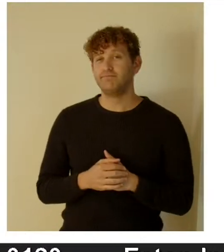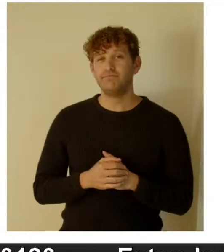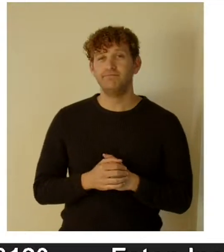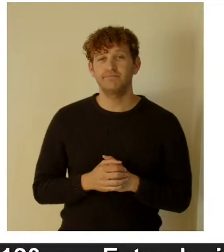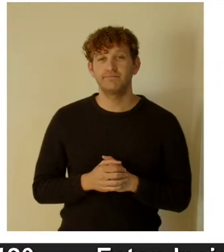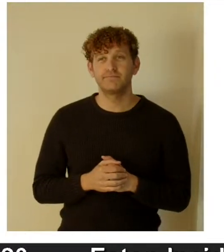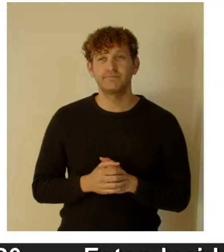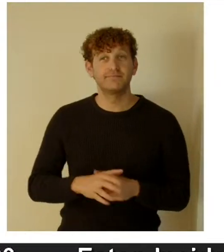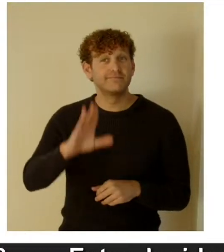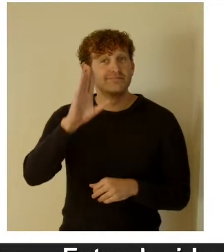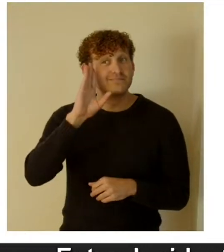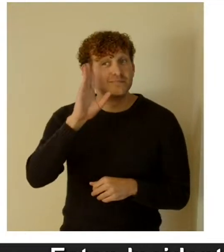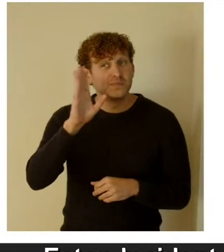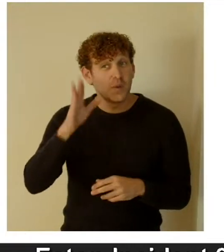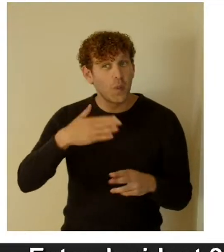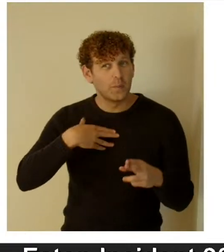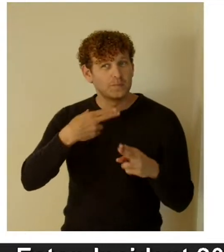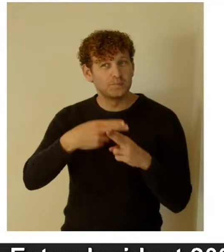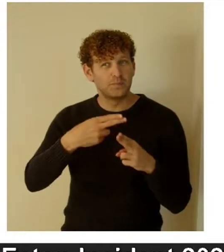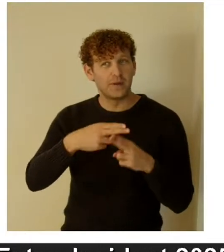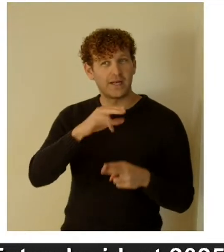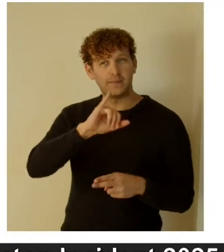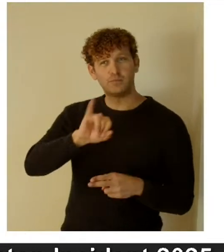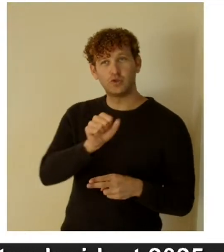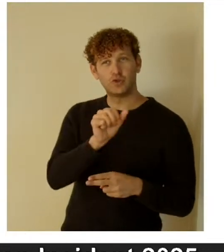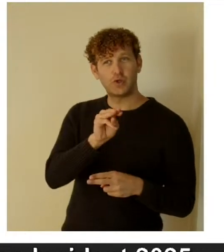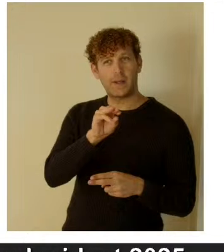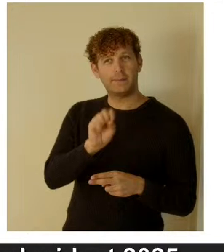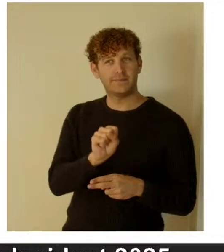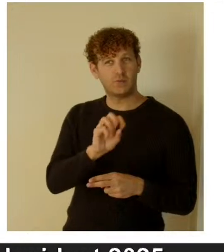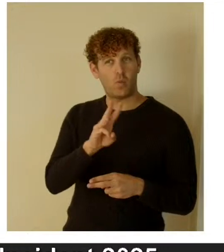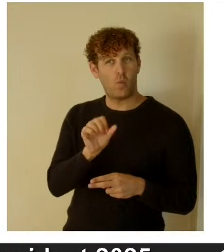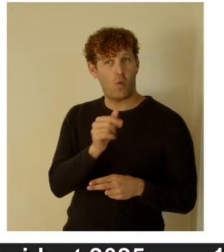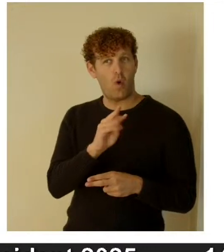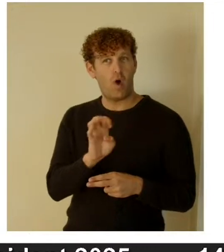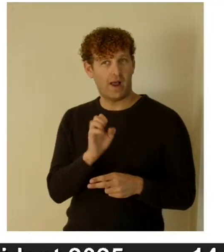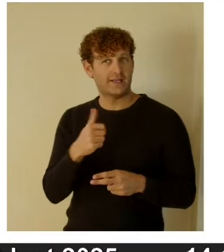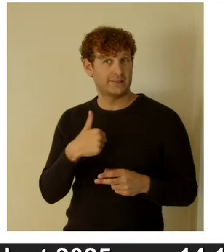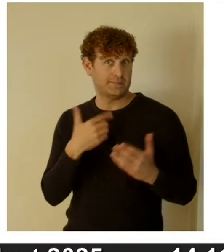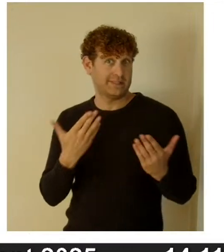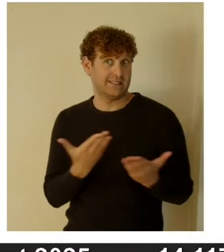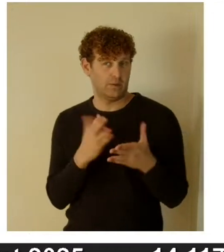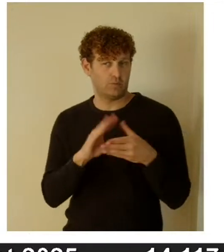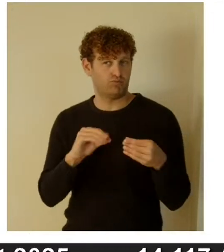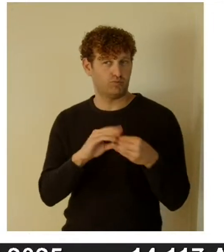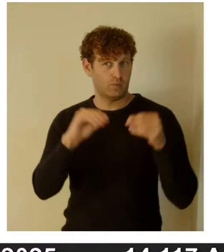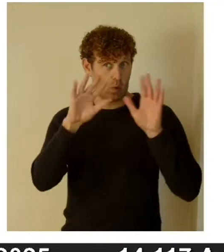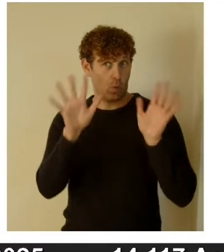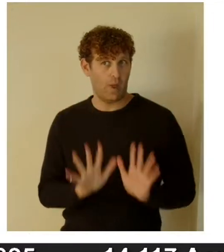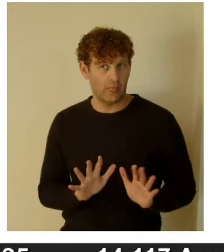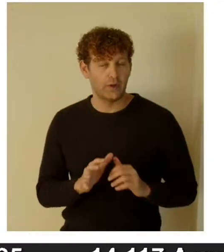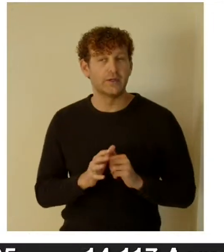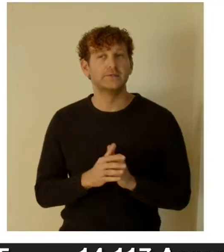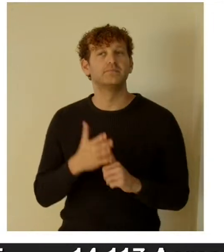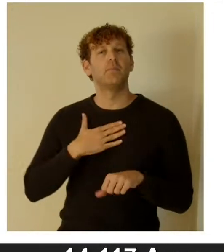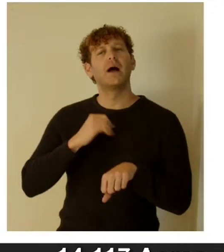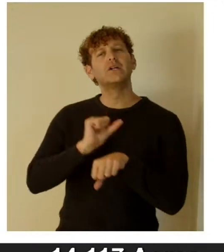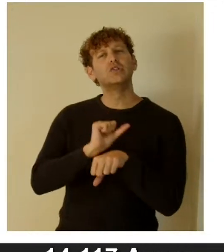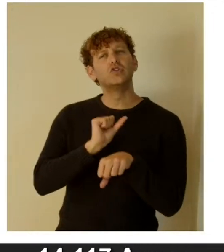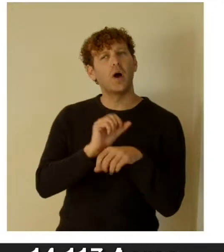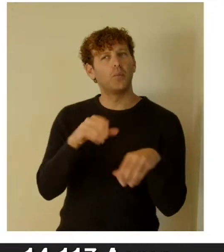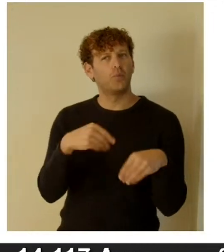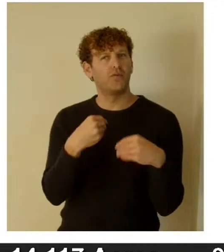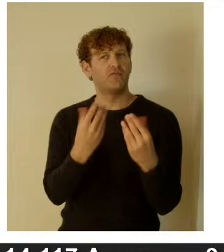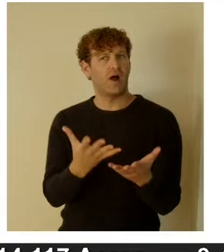Hello everyone, my name is James White. I'm the incident meteorologist here for the incident. My job is to provide localized weather information.